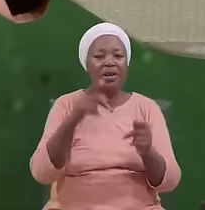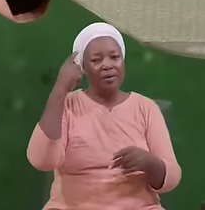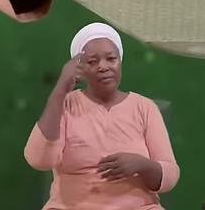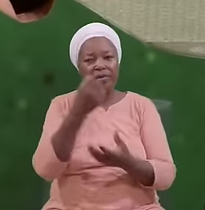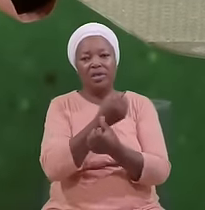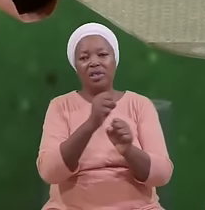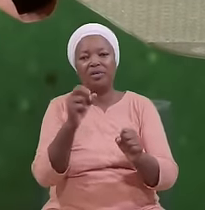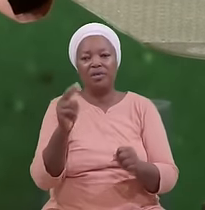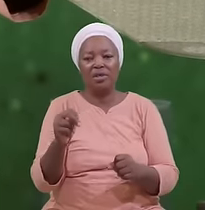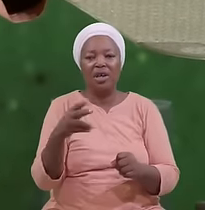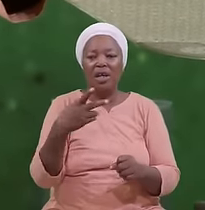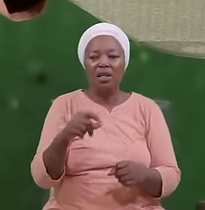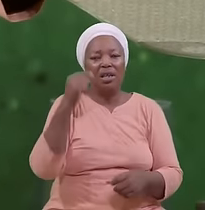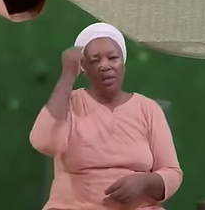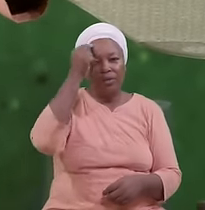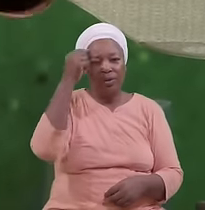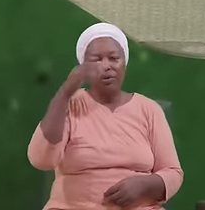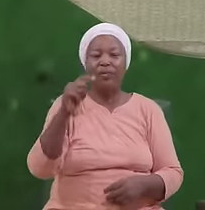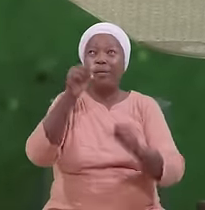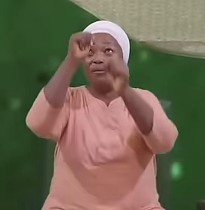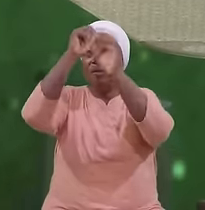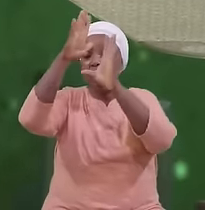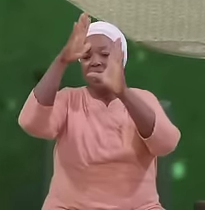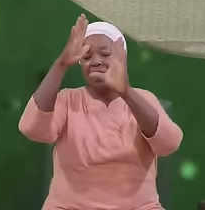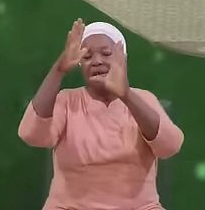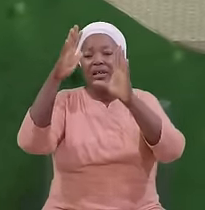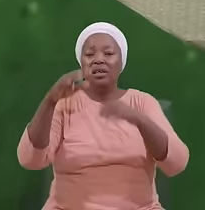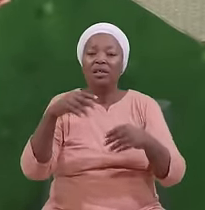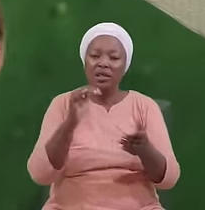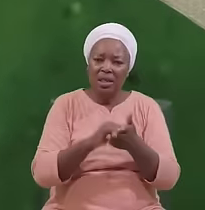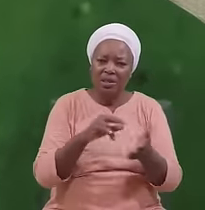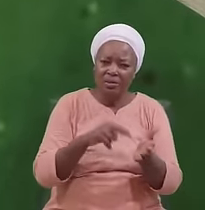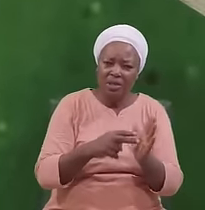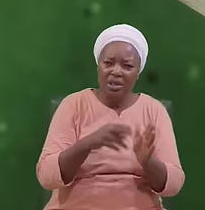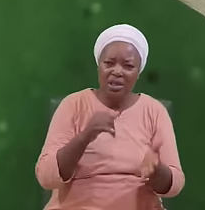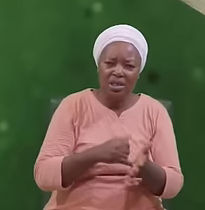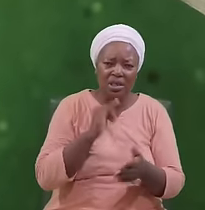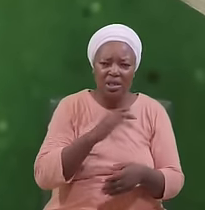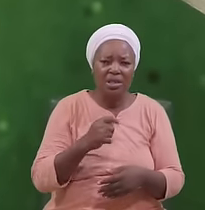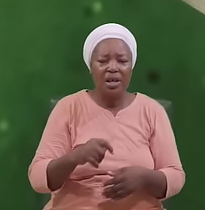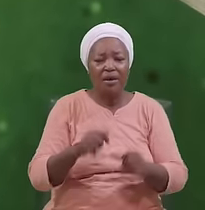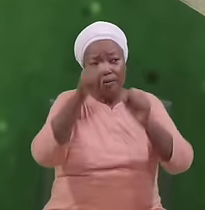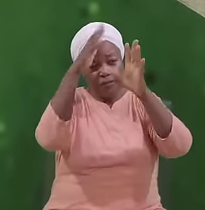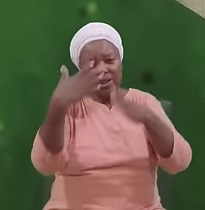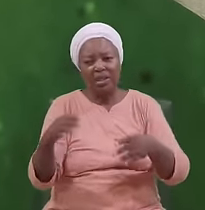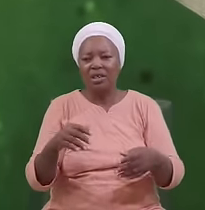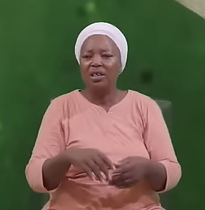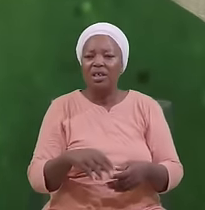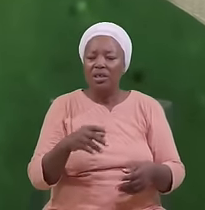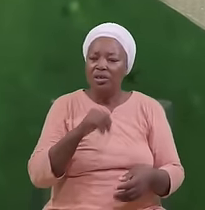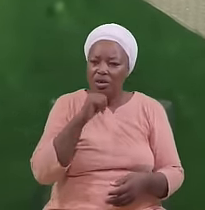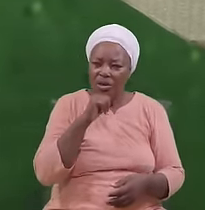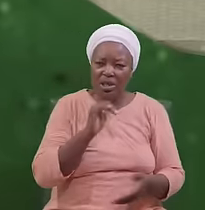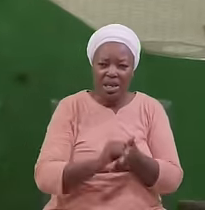salvation. The thought of the Father. It's what the Father thinks. That's what's important, not what you think. Look